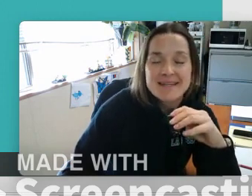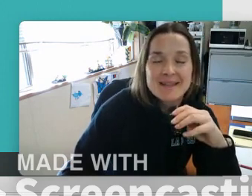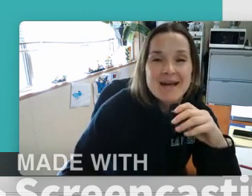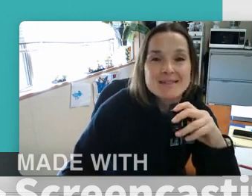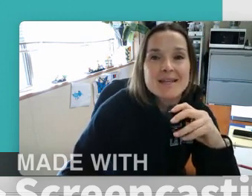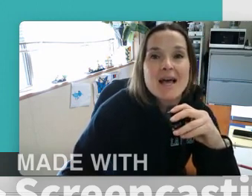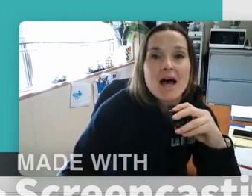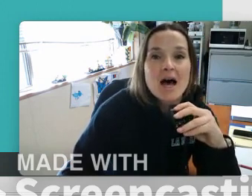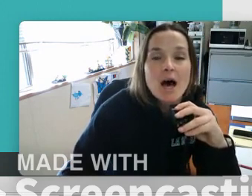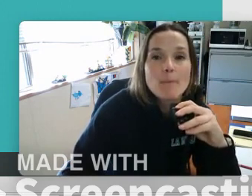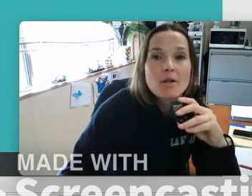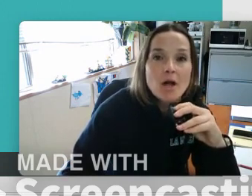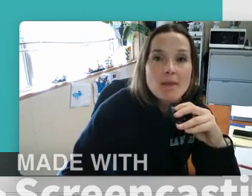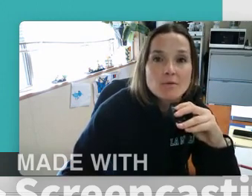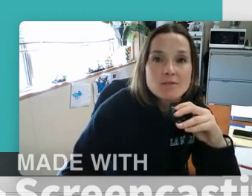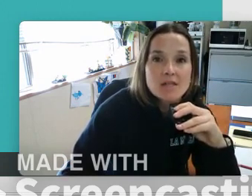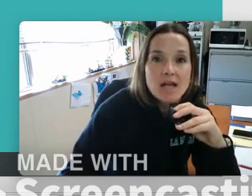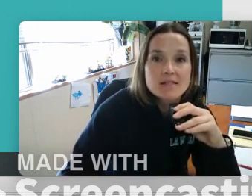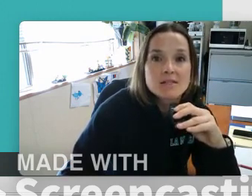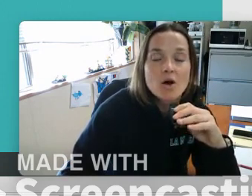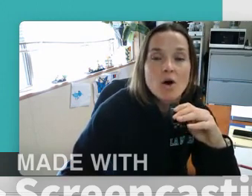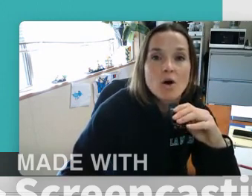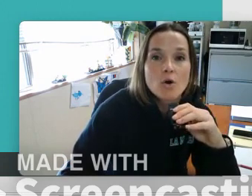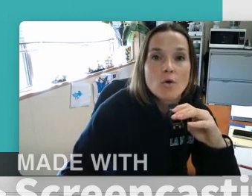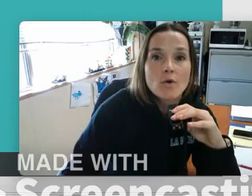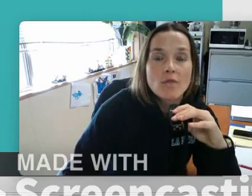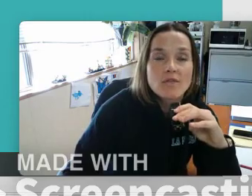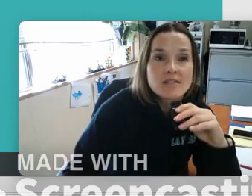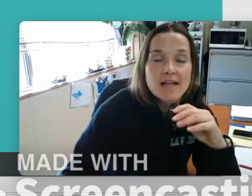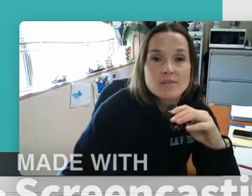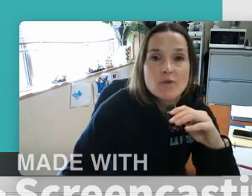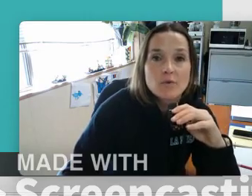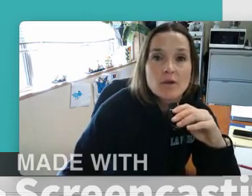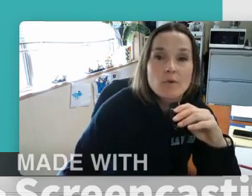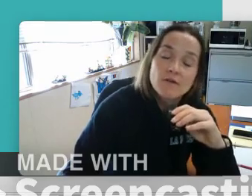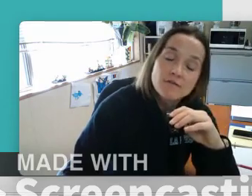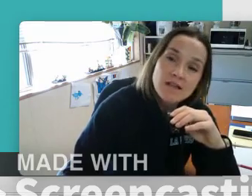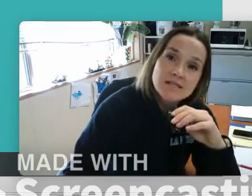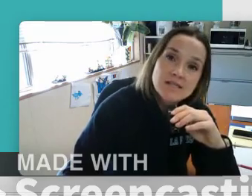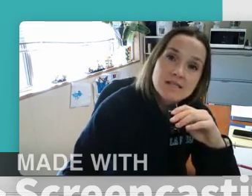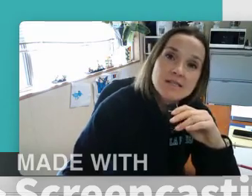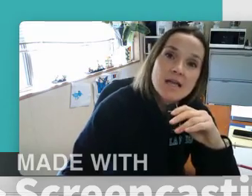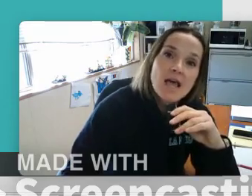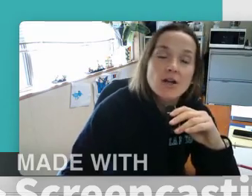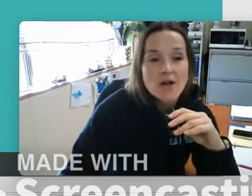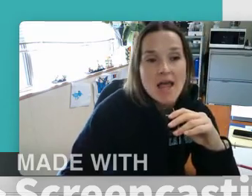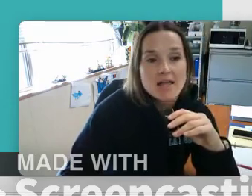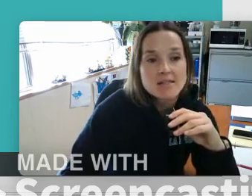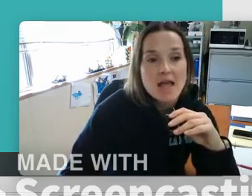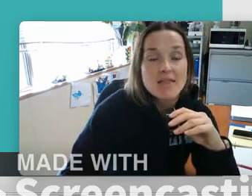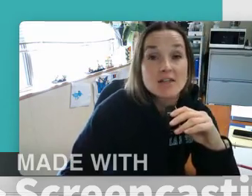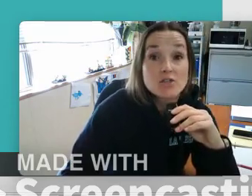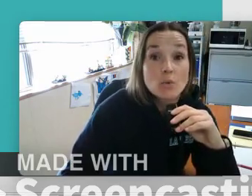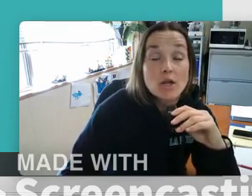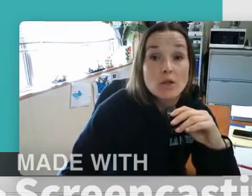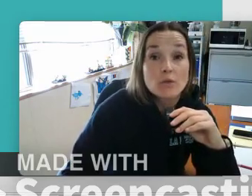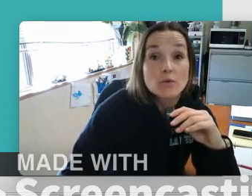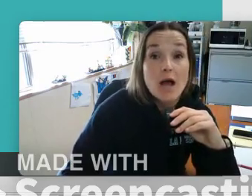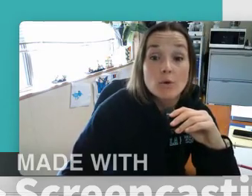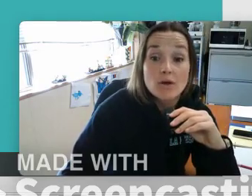this in class, but non-manual signs are the signs we're doing with our faces and our heads and that